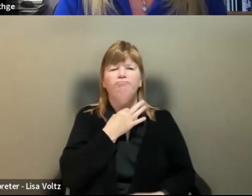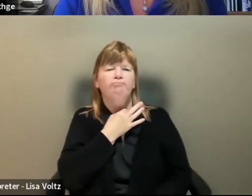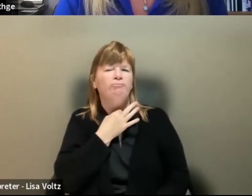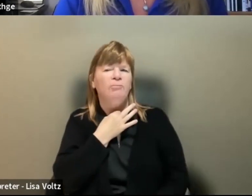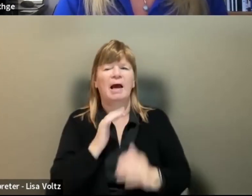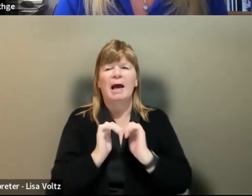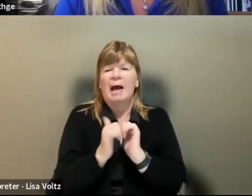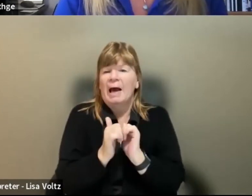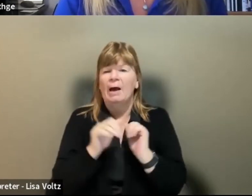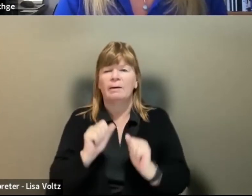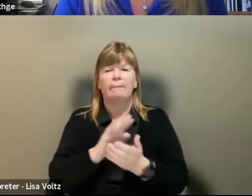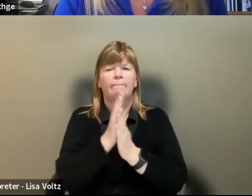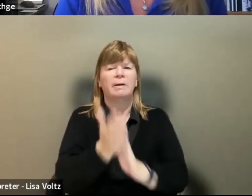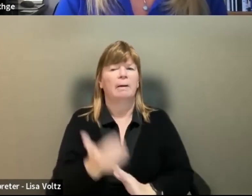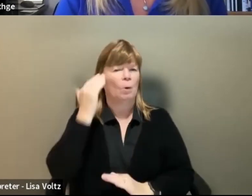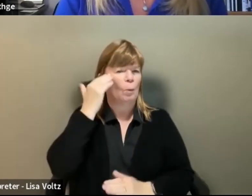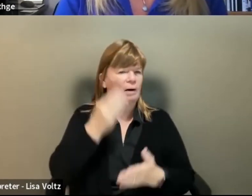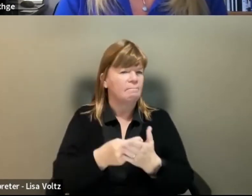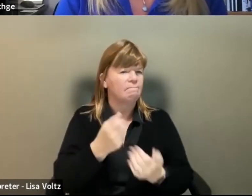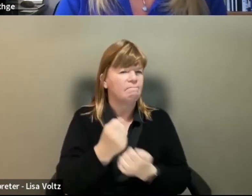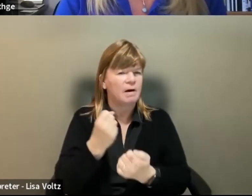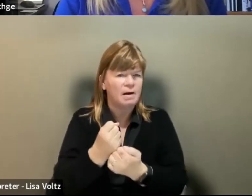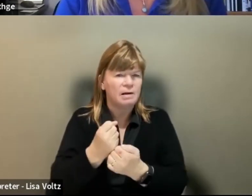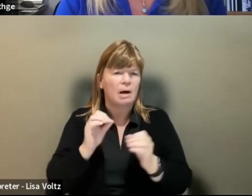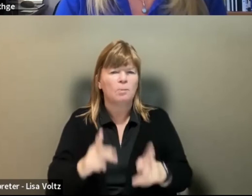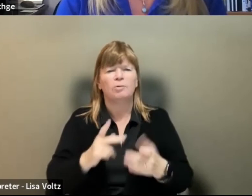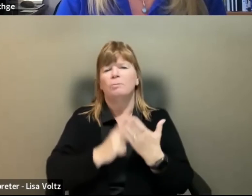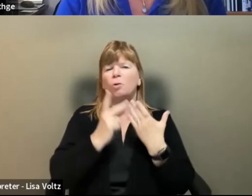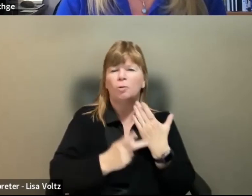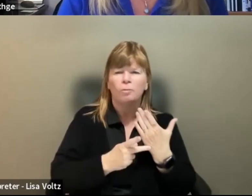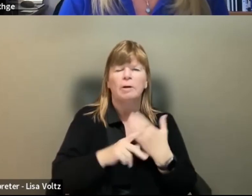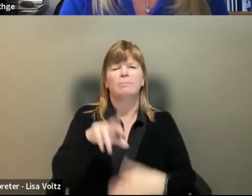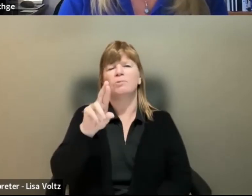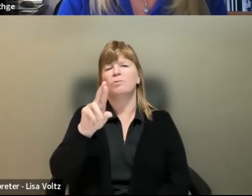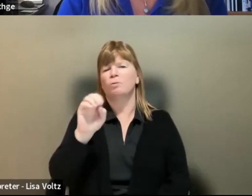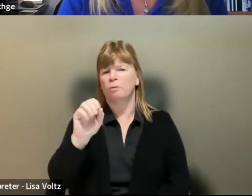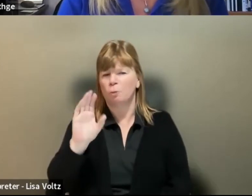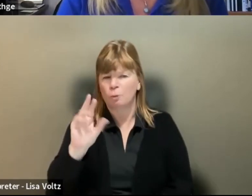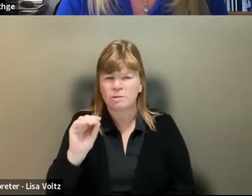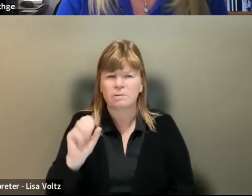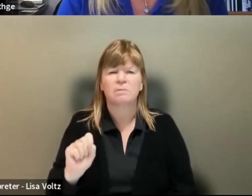they can become aware of funding opportunities, programs, resources that